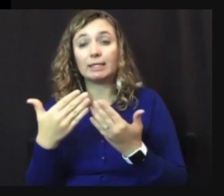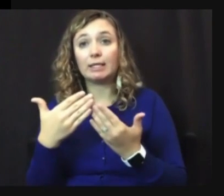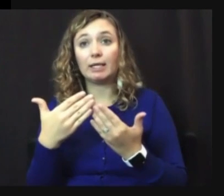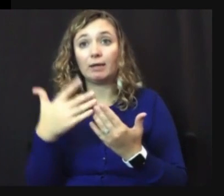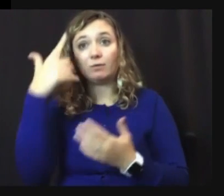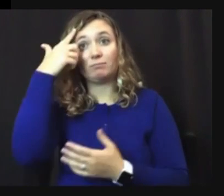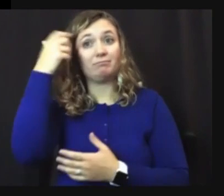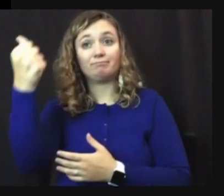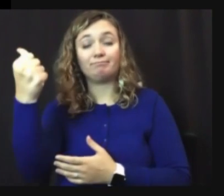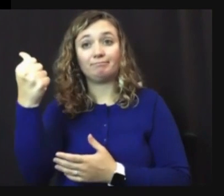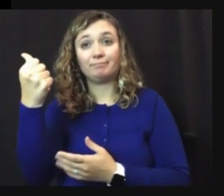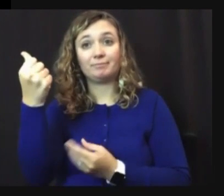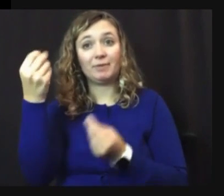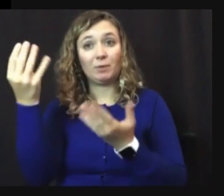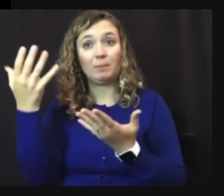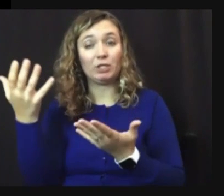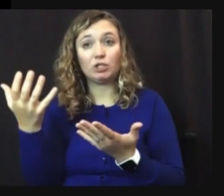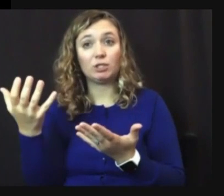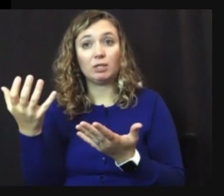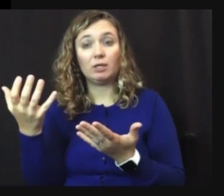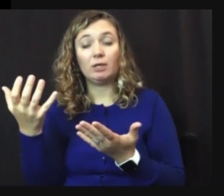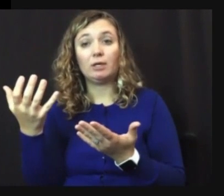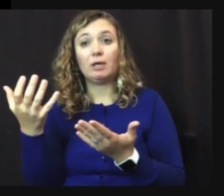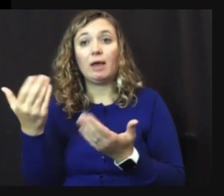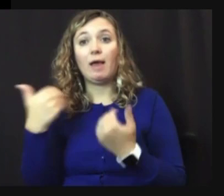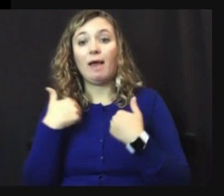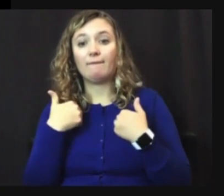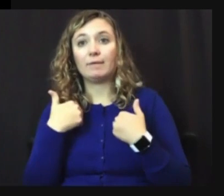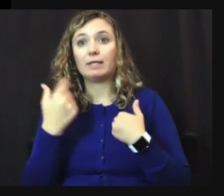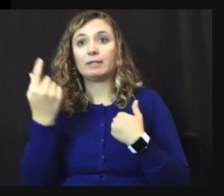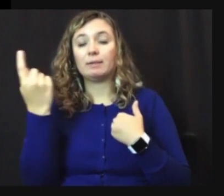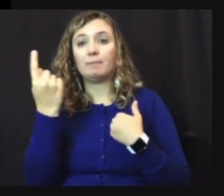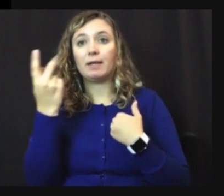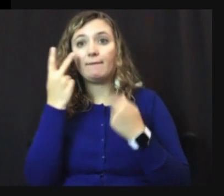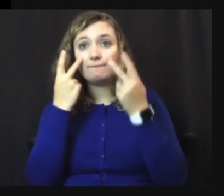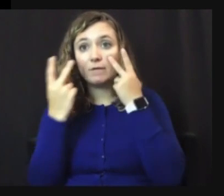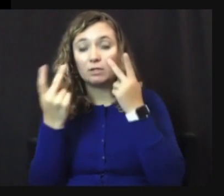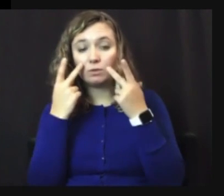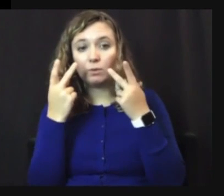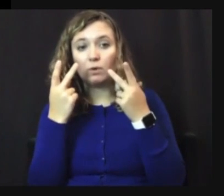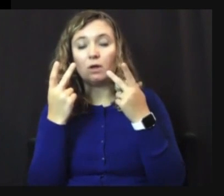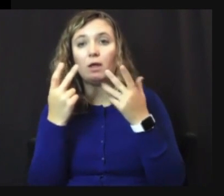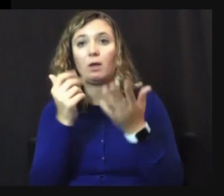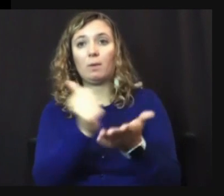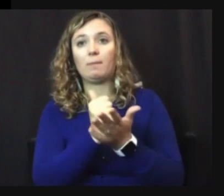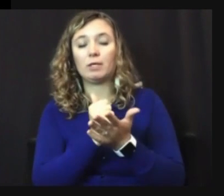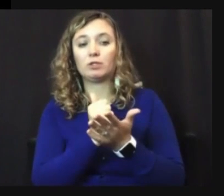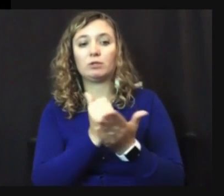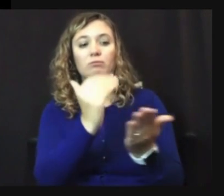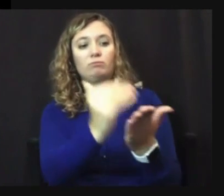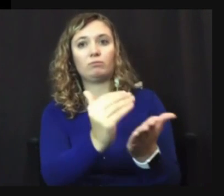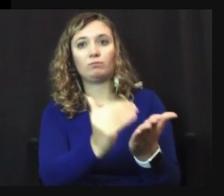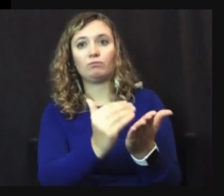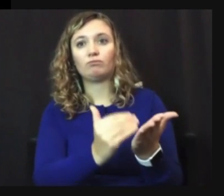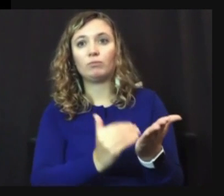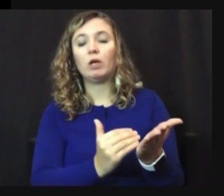information, then having something visual there that will help us recall it, or even